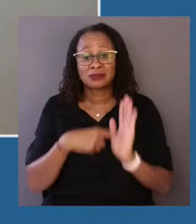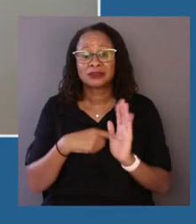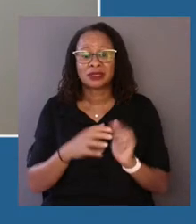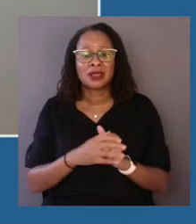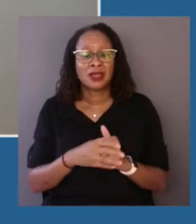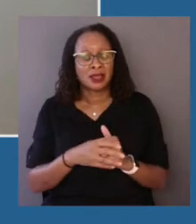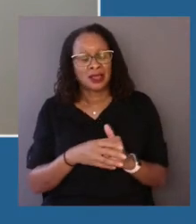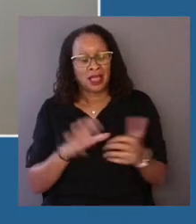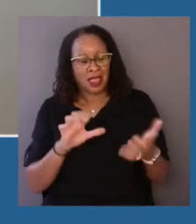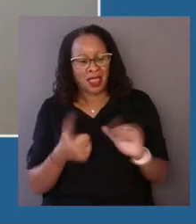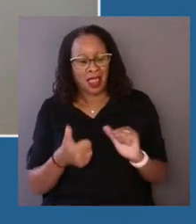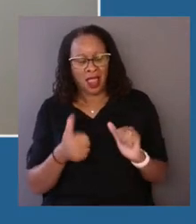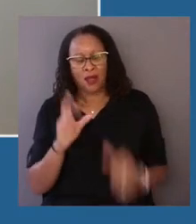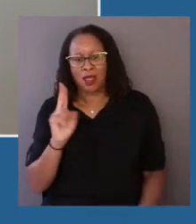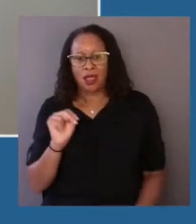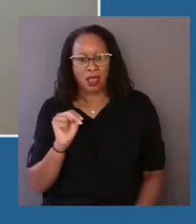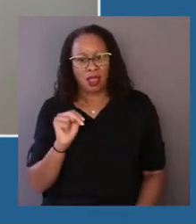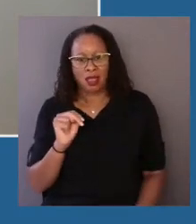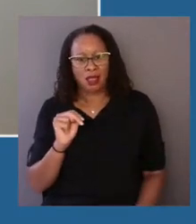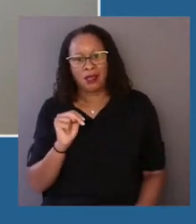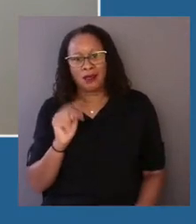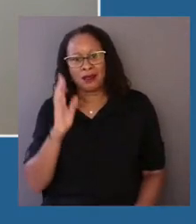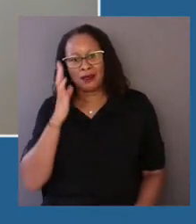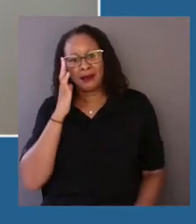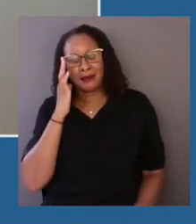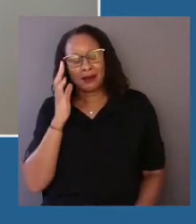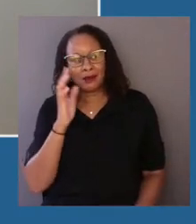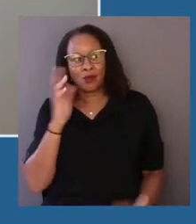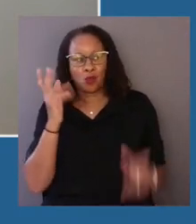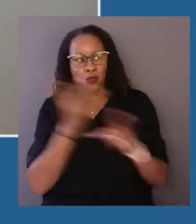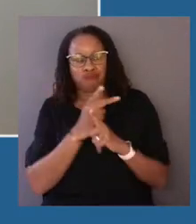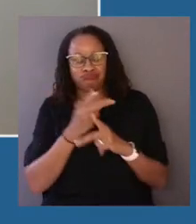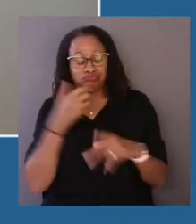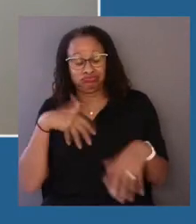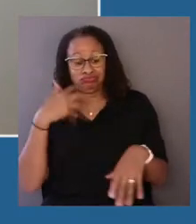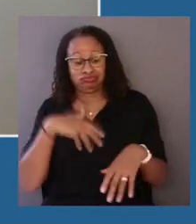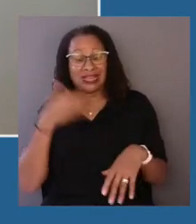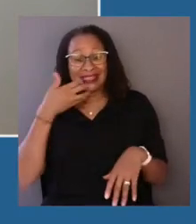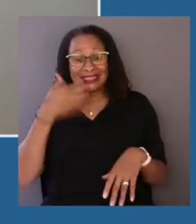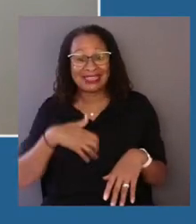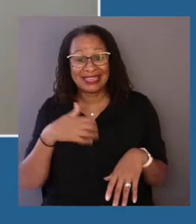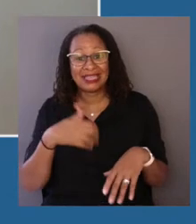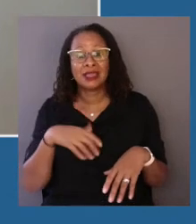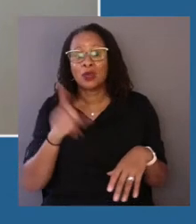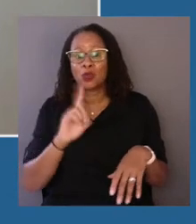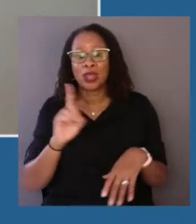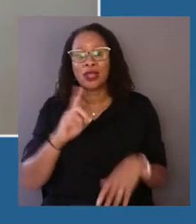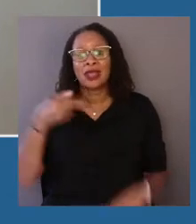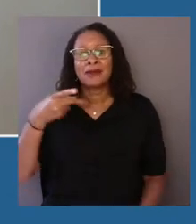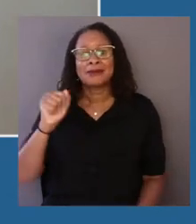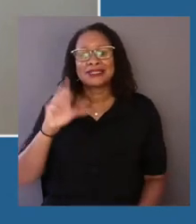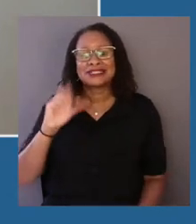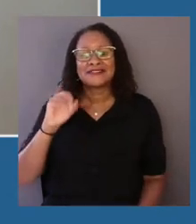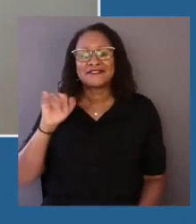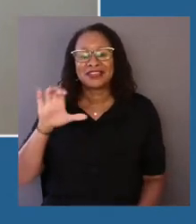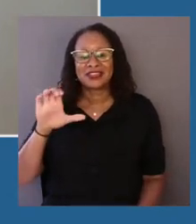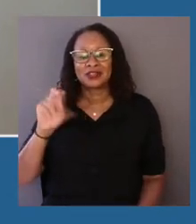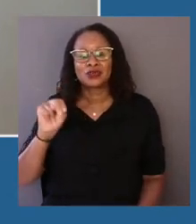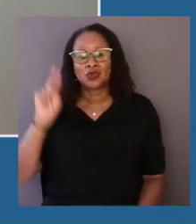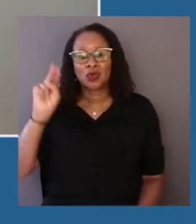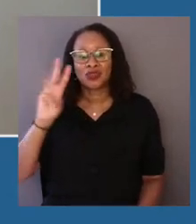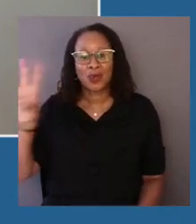how unprecedented the heat was a few weeks ago in the Pacific Northwest. Attribution